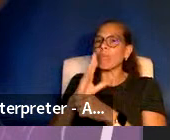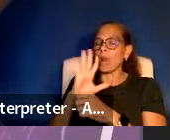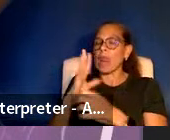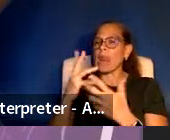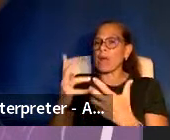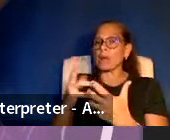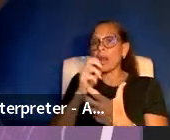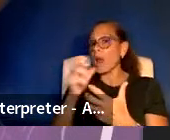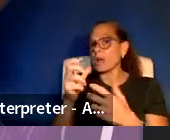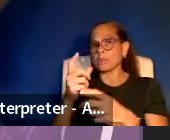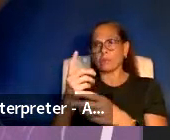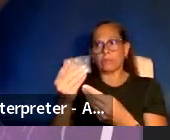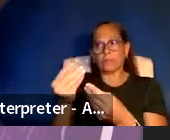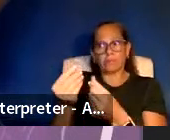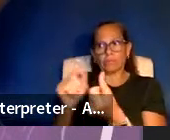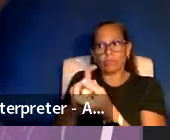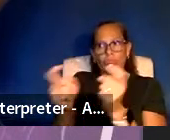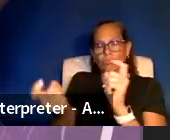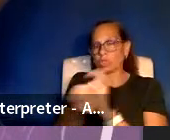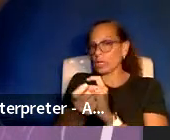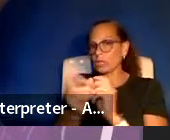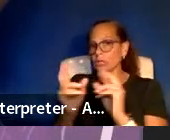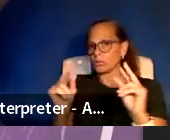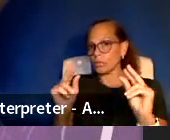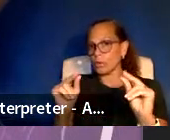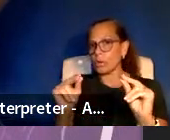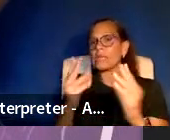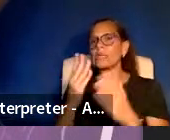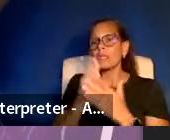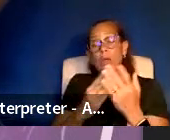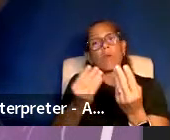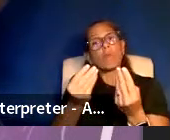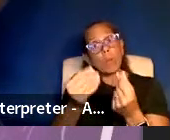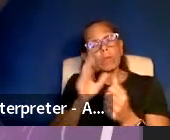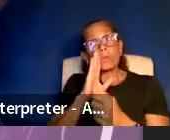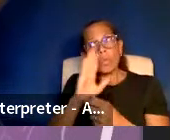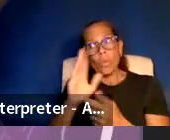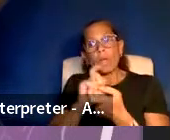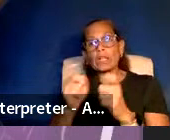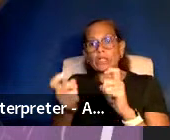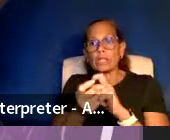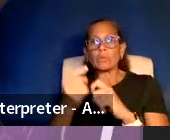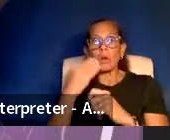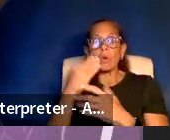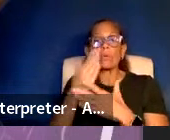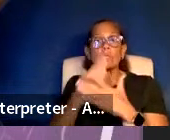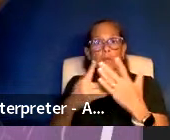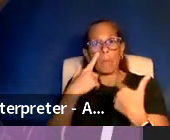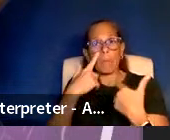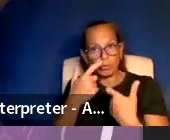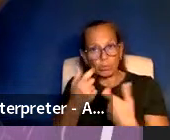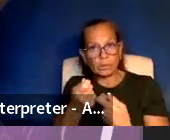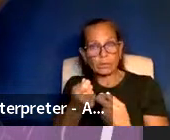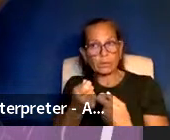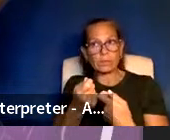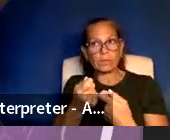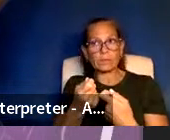require properties to change. We do expect that some properties will change, and we know there is some interest in